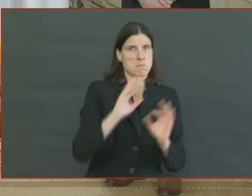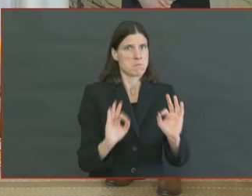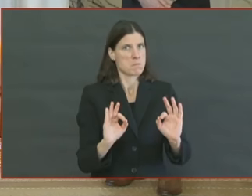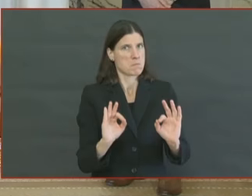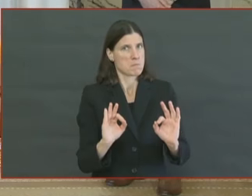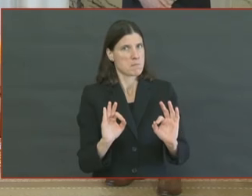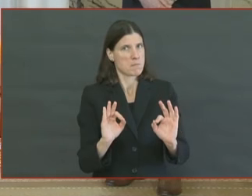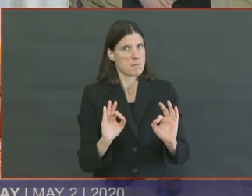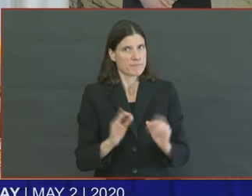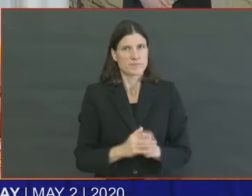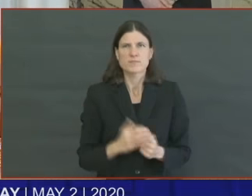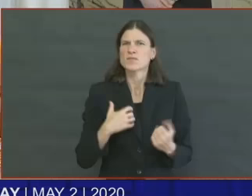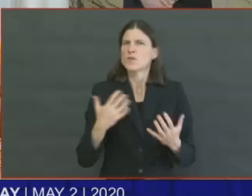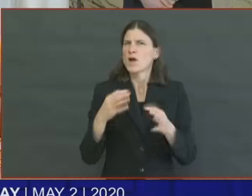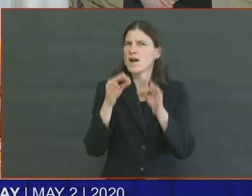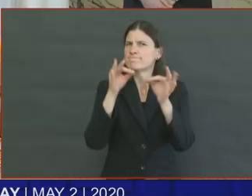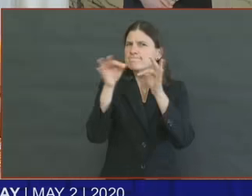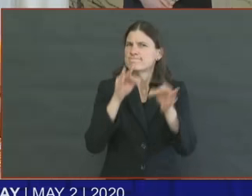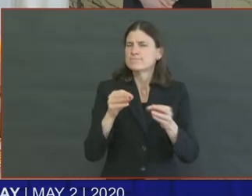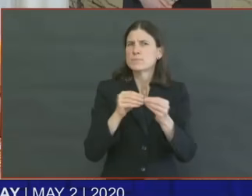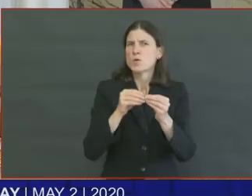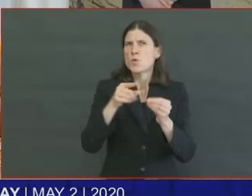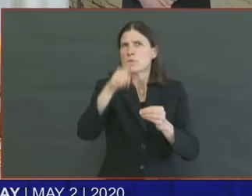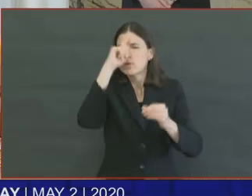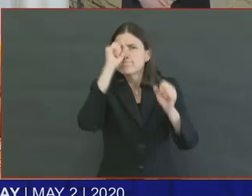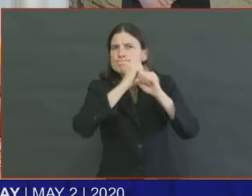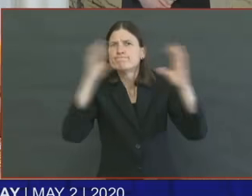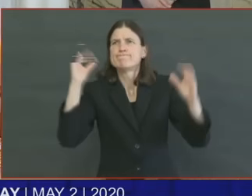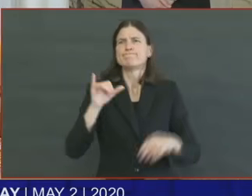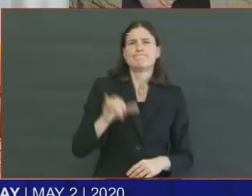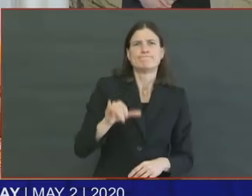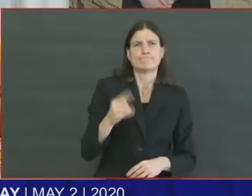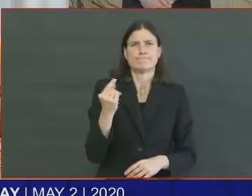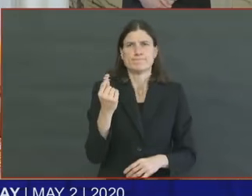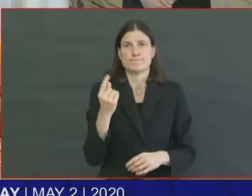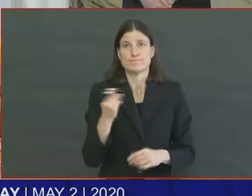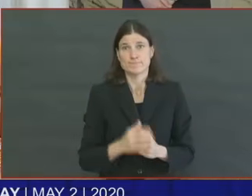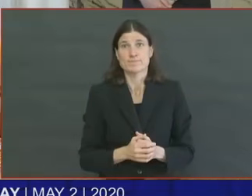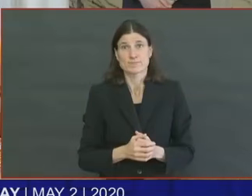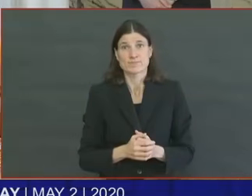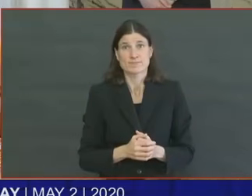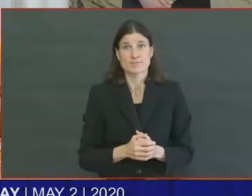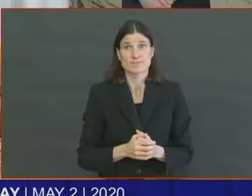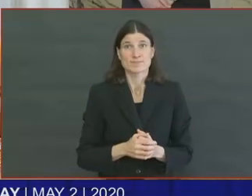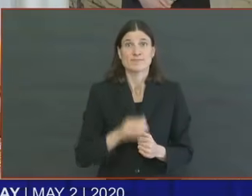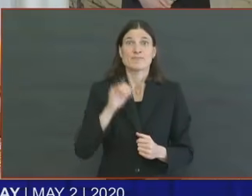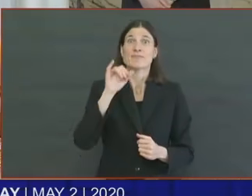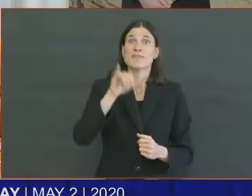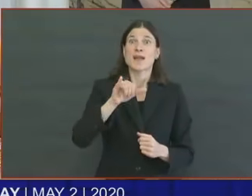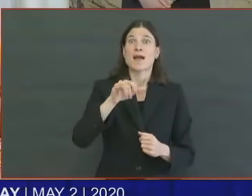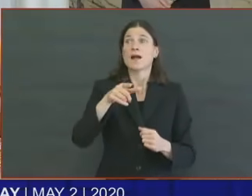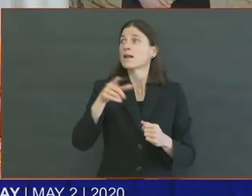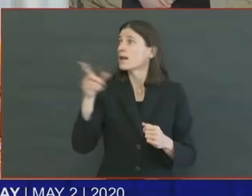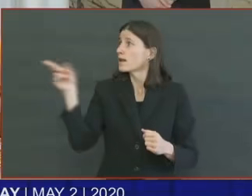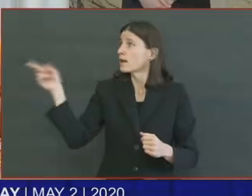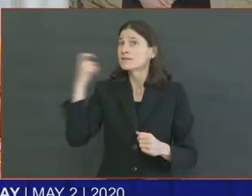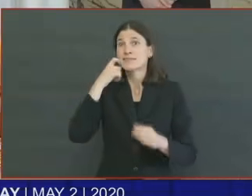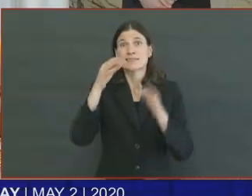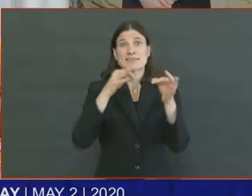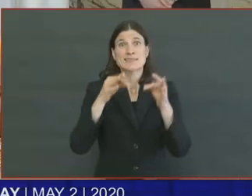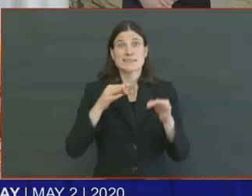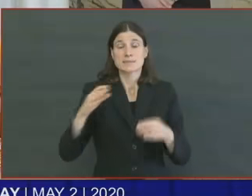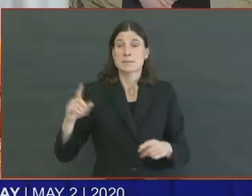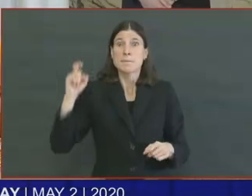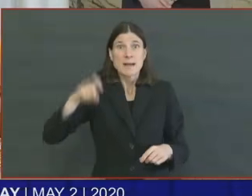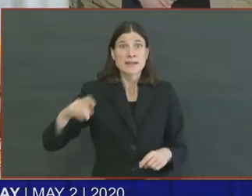plateau isn't a perfectly straight line. We're always going to see some